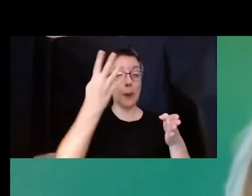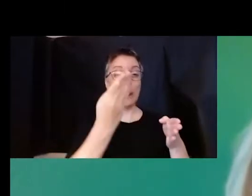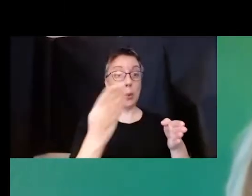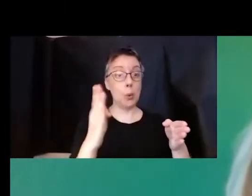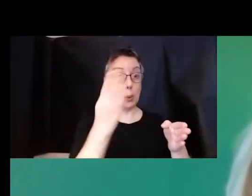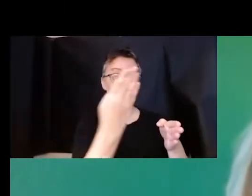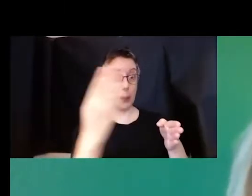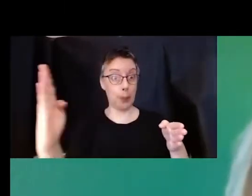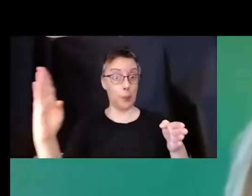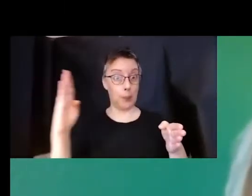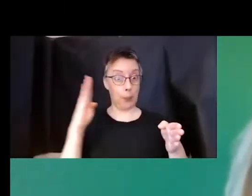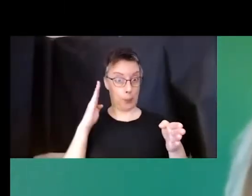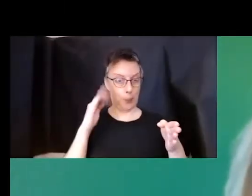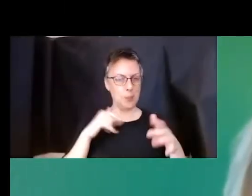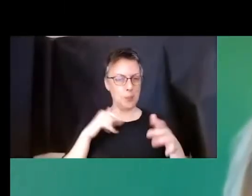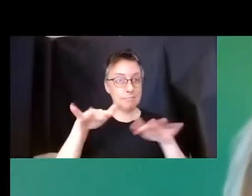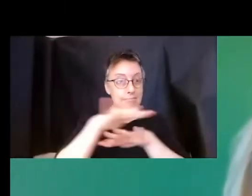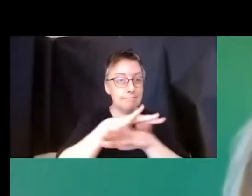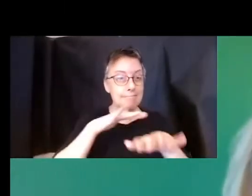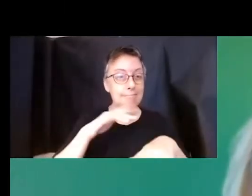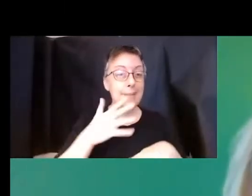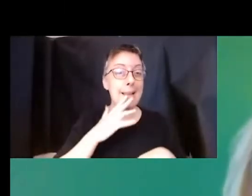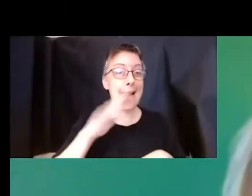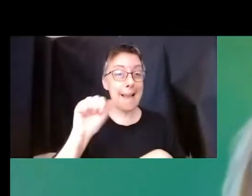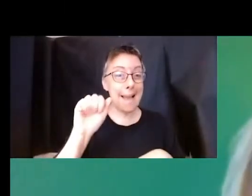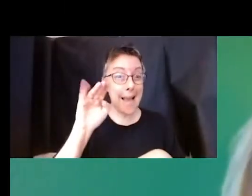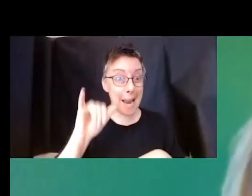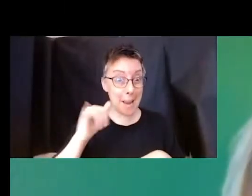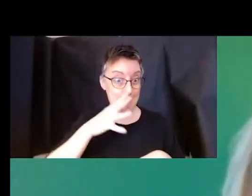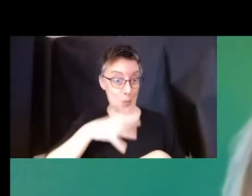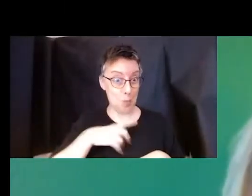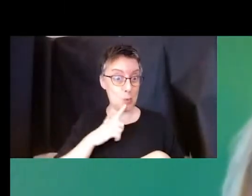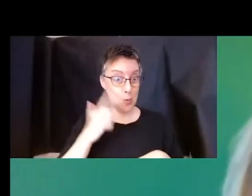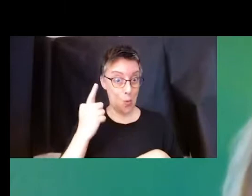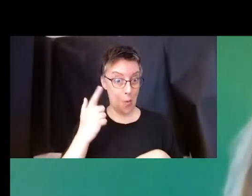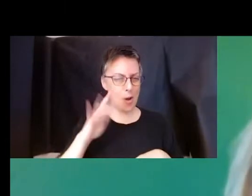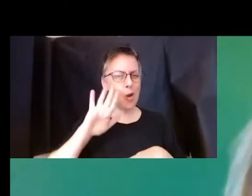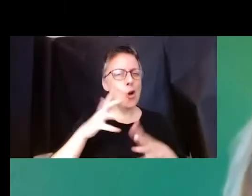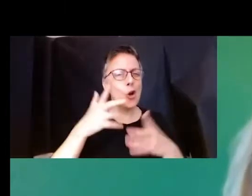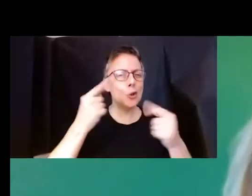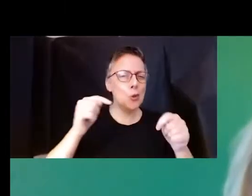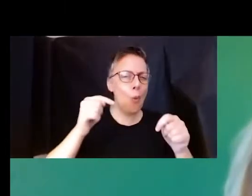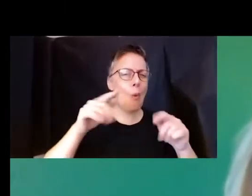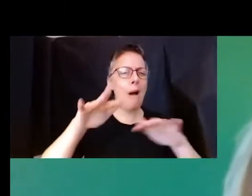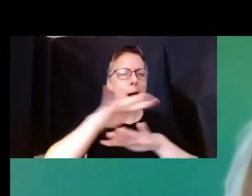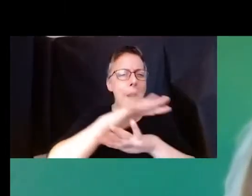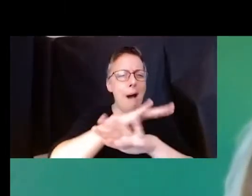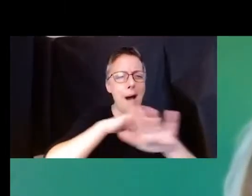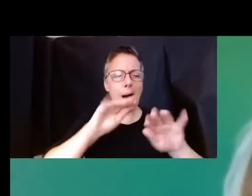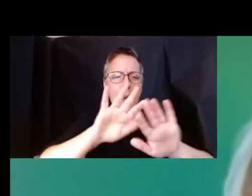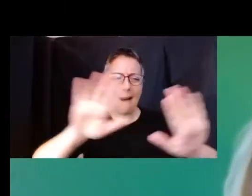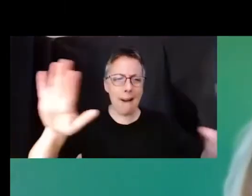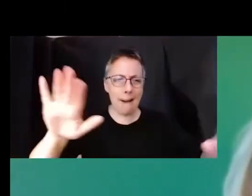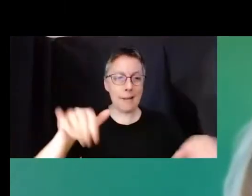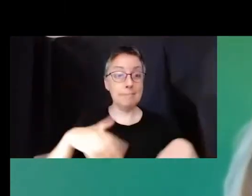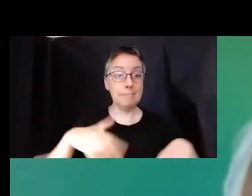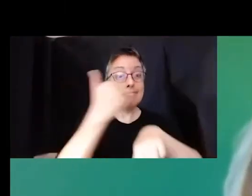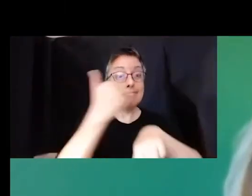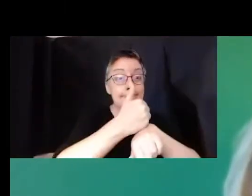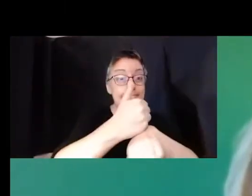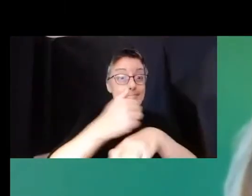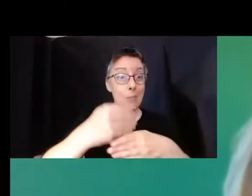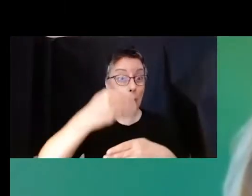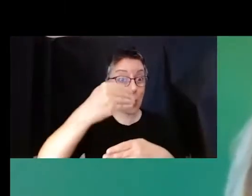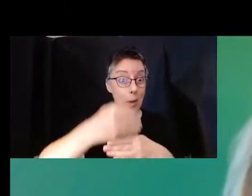Amy's clothing, blankets, stuffed animals, and games are strewn about the room. Flowers and vases adorn the window ledge